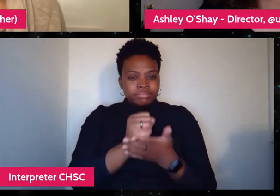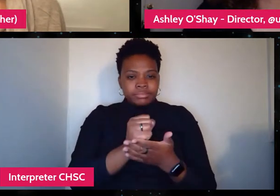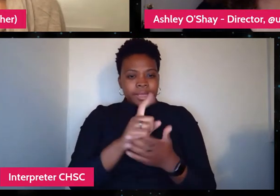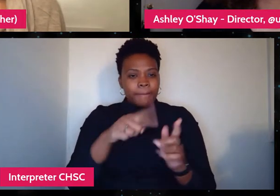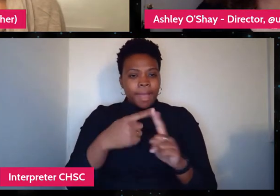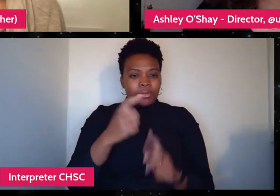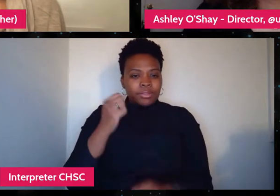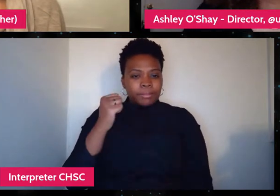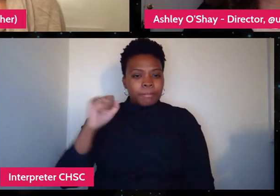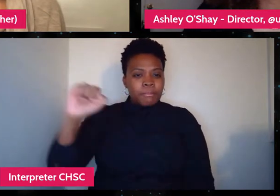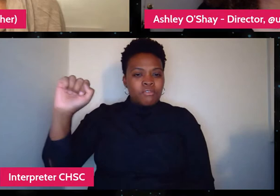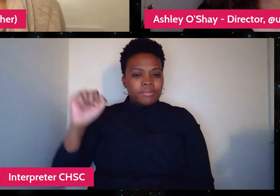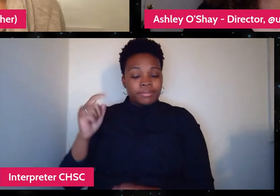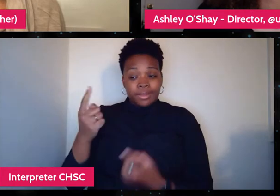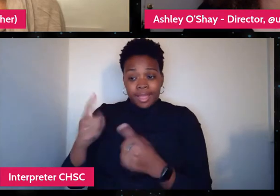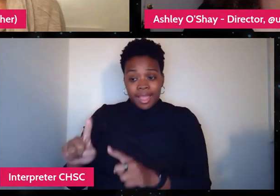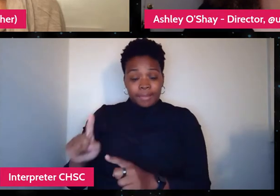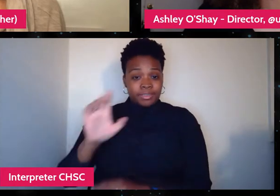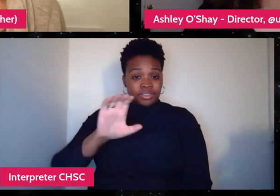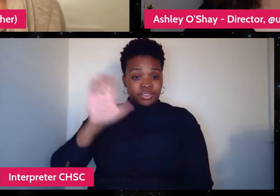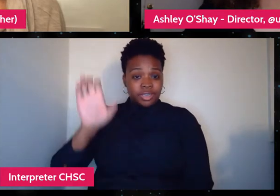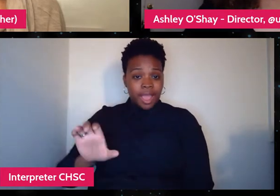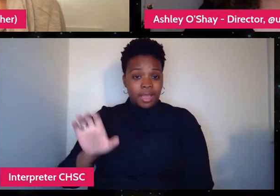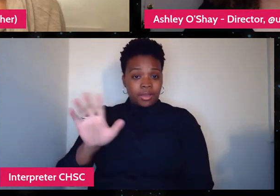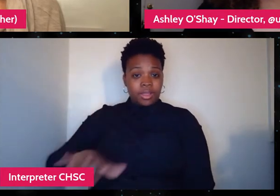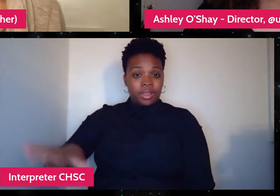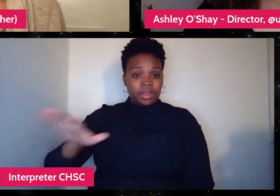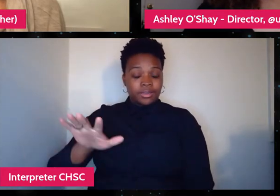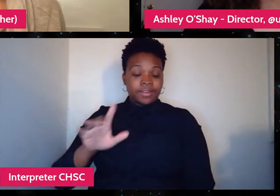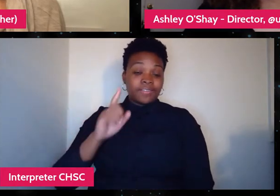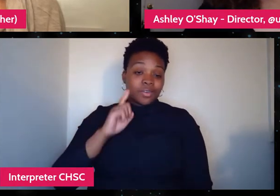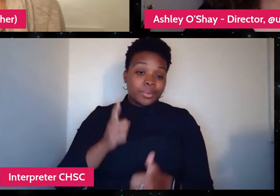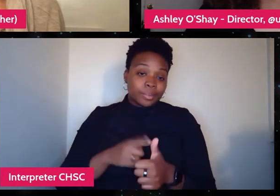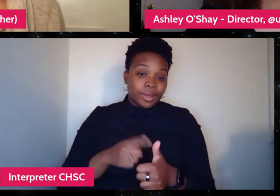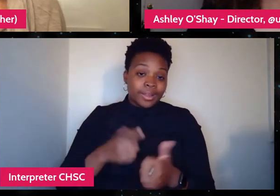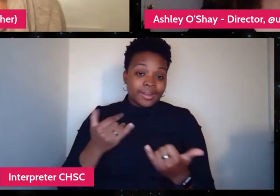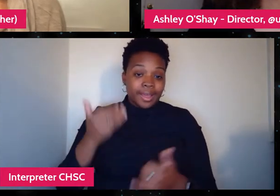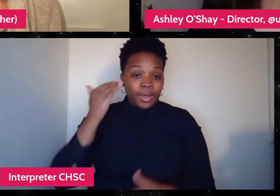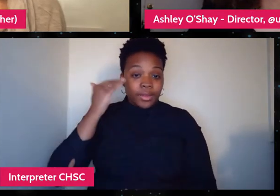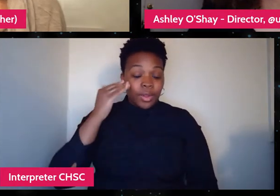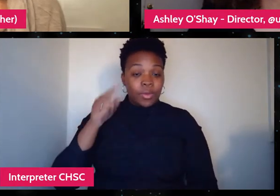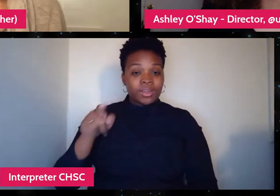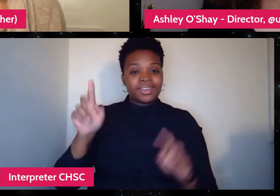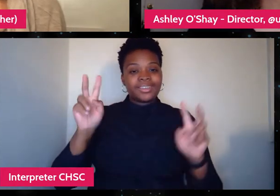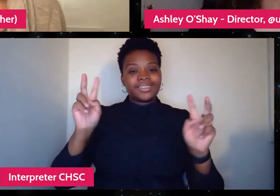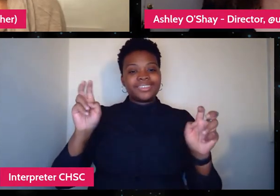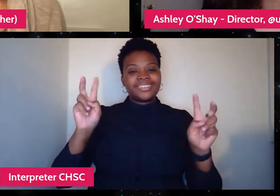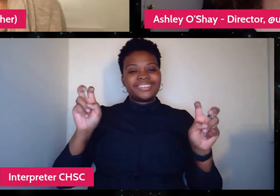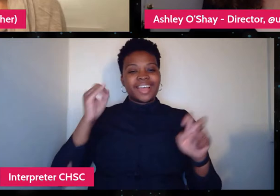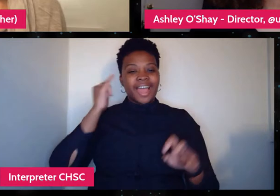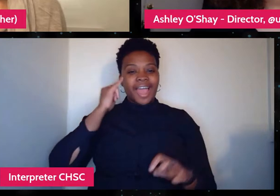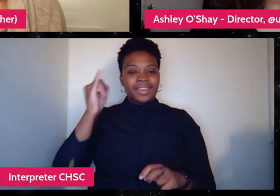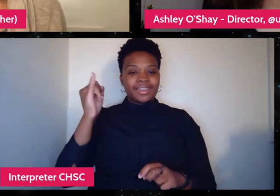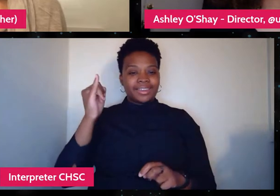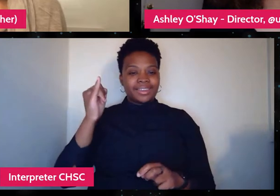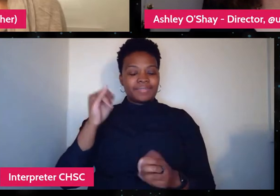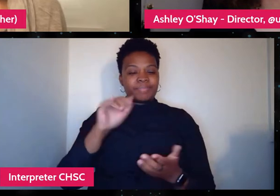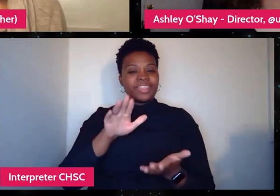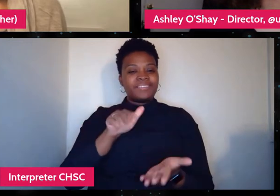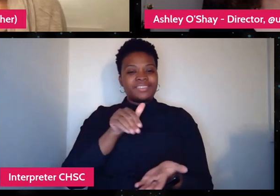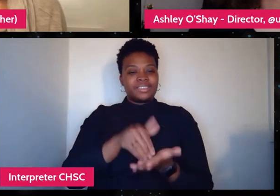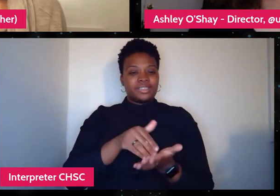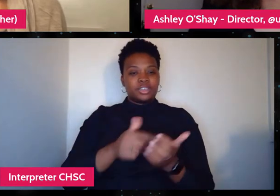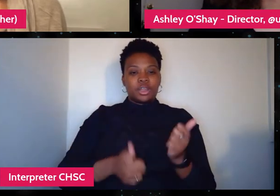was happening in Chicago, because I mean, for one, now I know that this idea of centering the